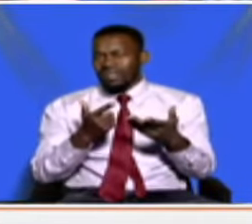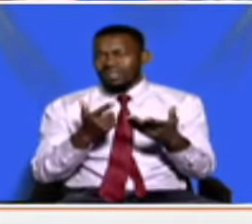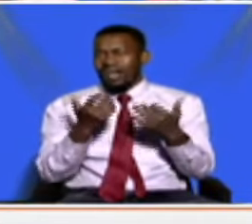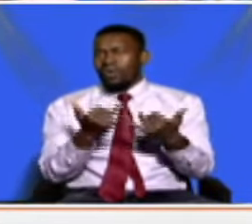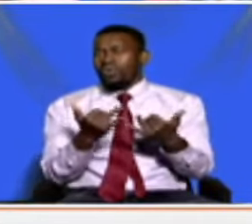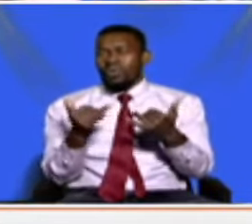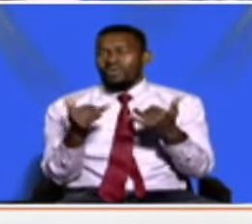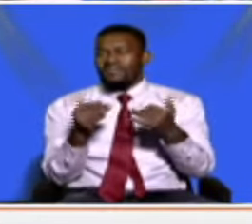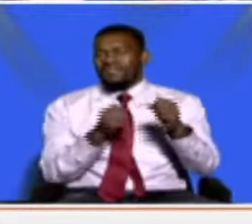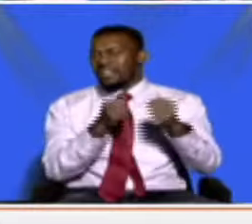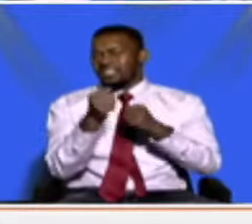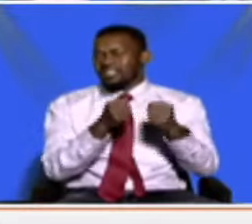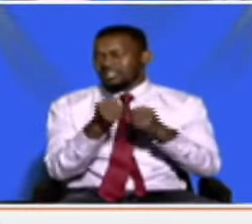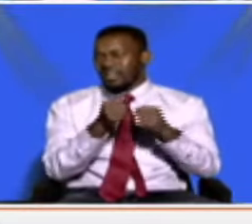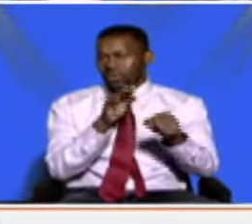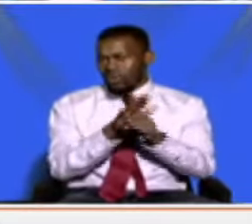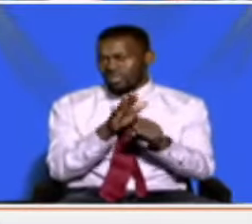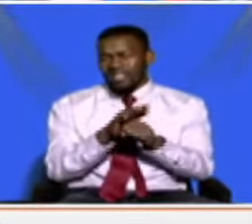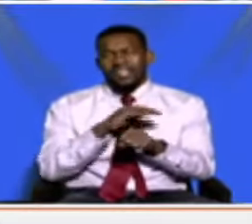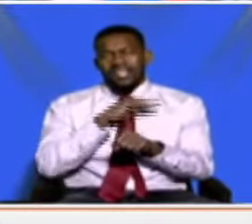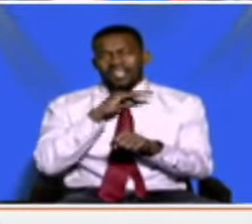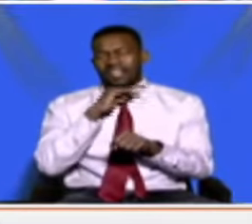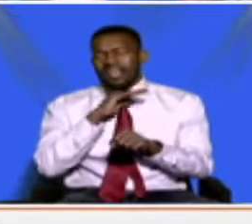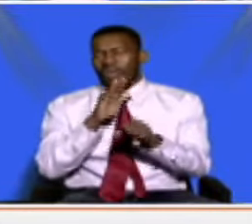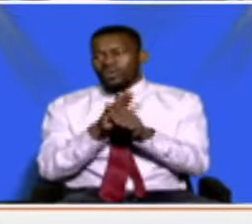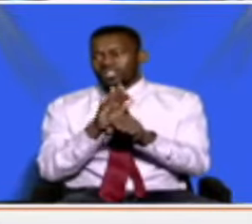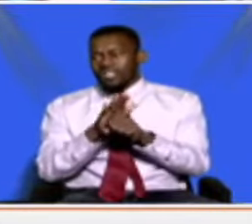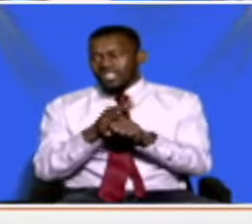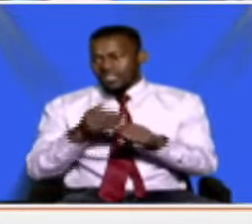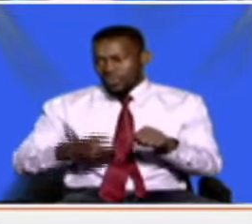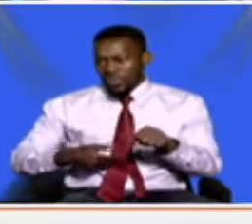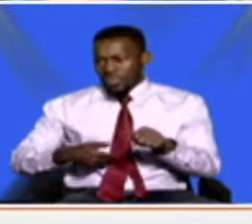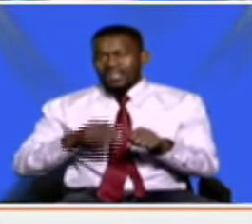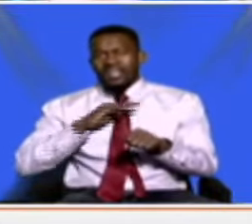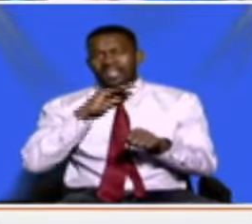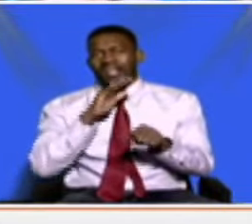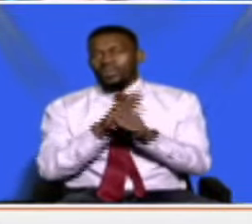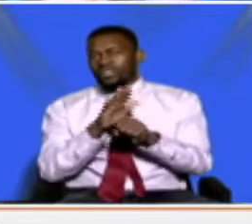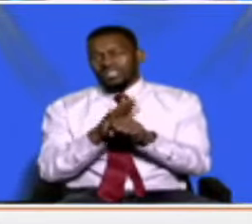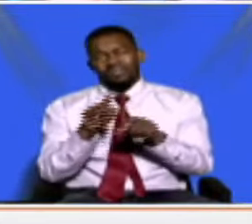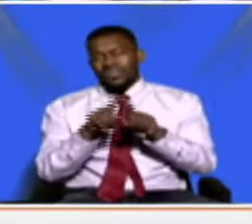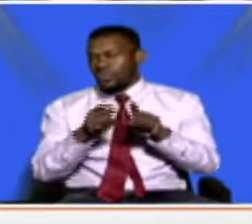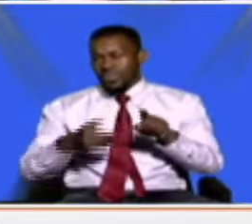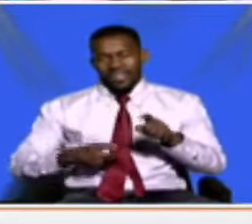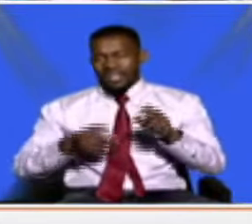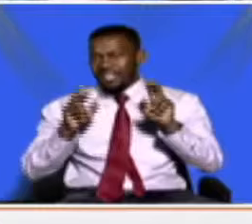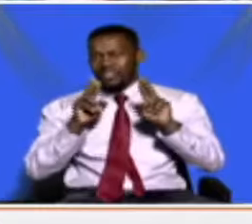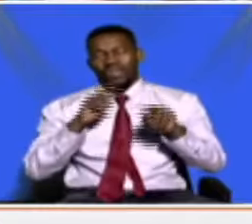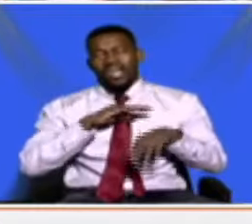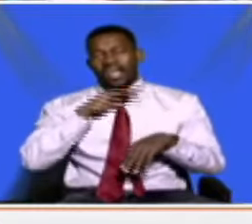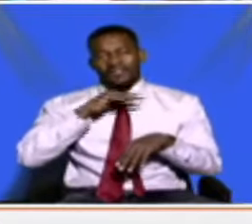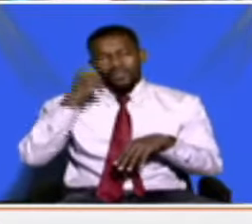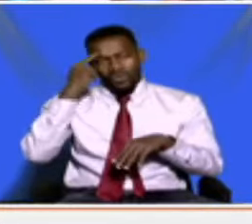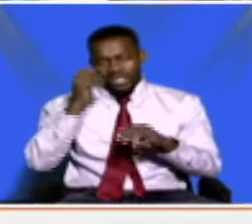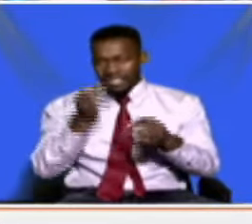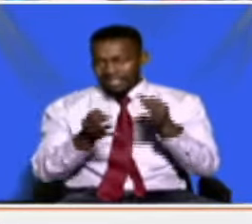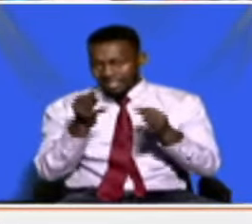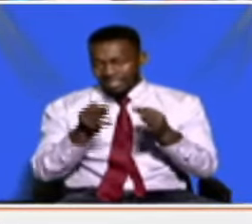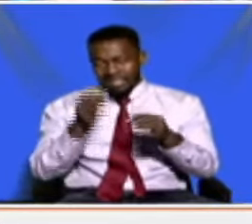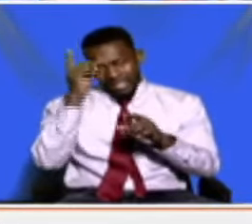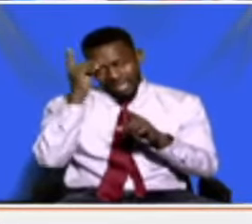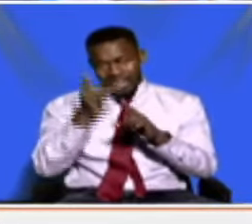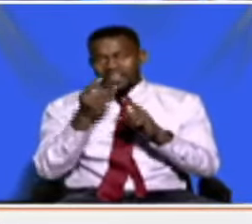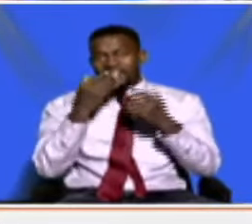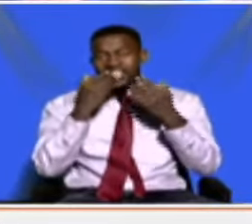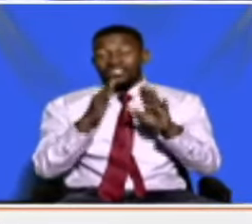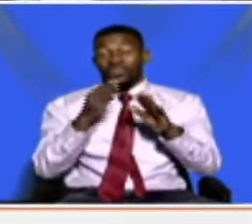violence, we're having deaths happening, we're having young people willing to put themselves on the line for the sake of justice. We've decided as young people who